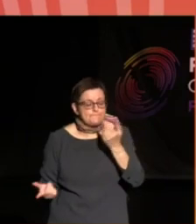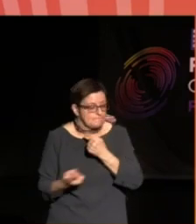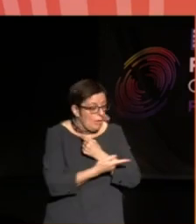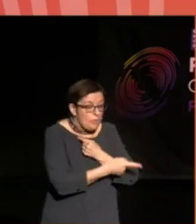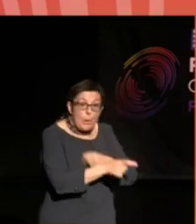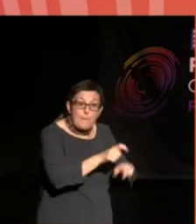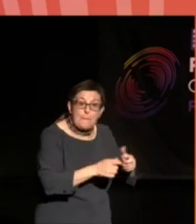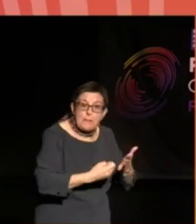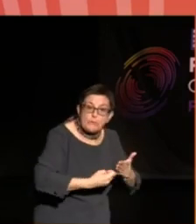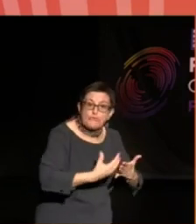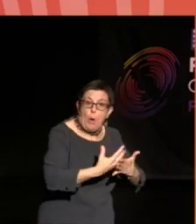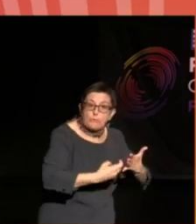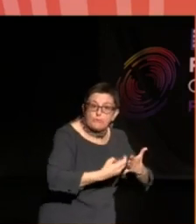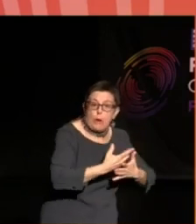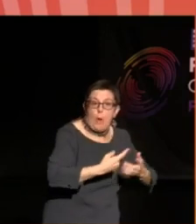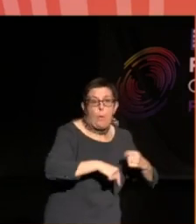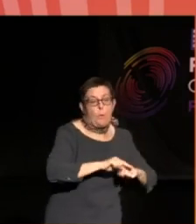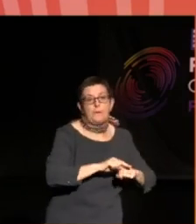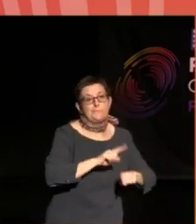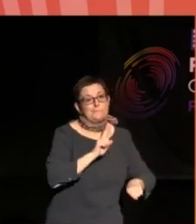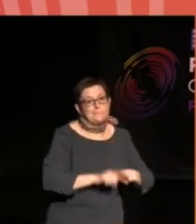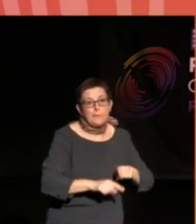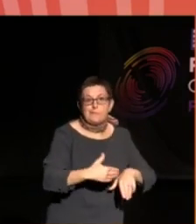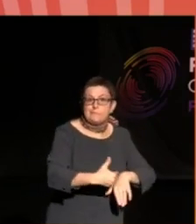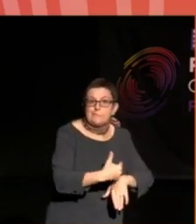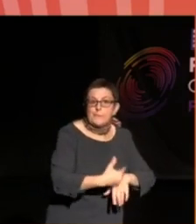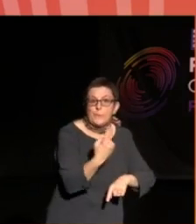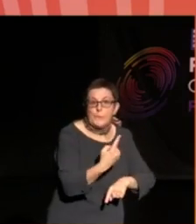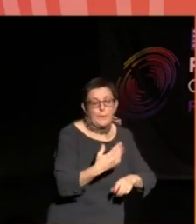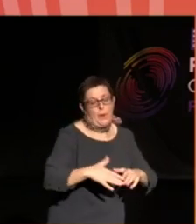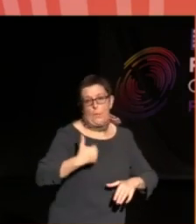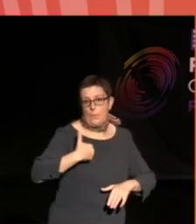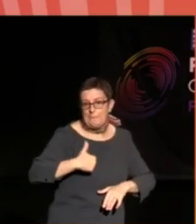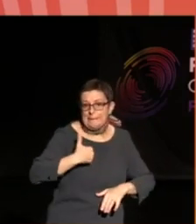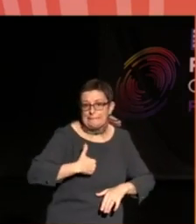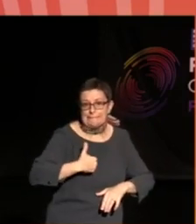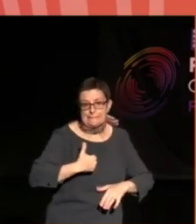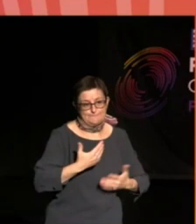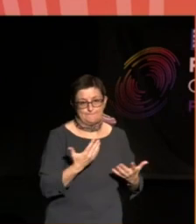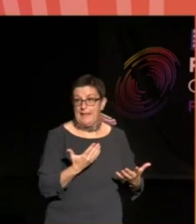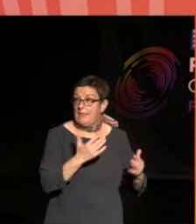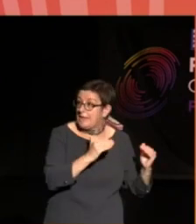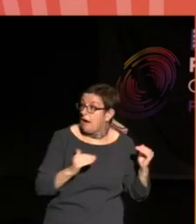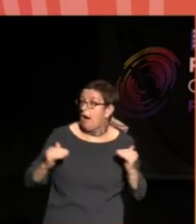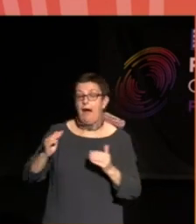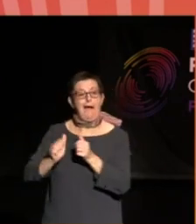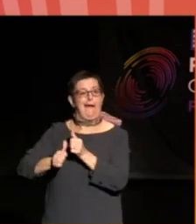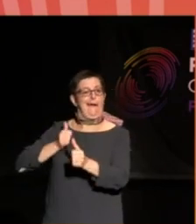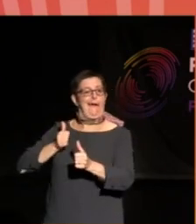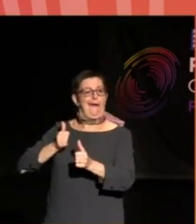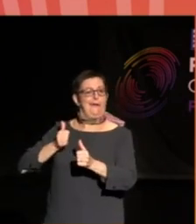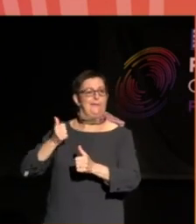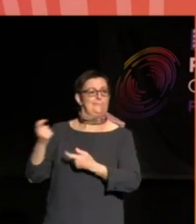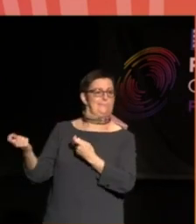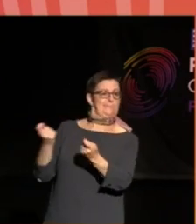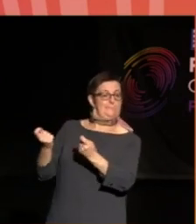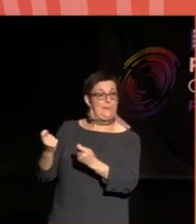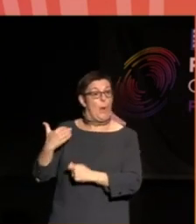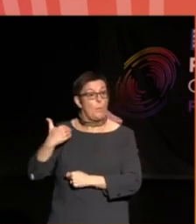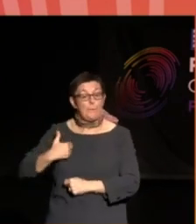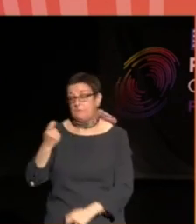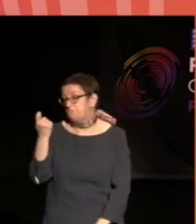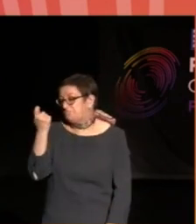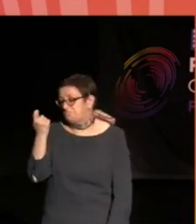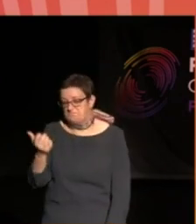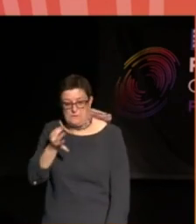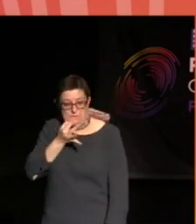the supply chain is disproportionately women-led, and at the top part is there's next to no women, and consequently,